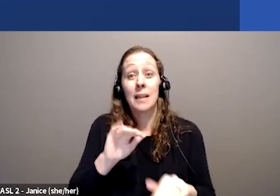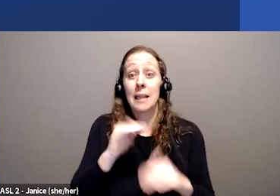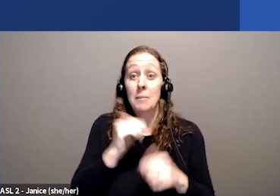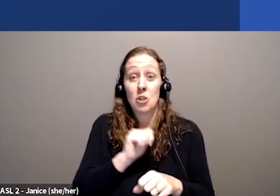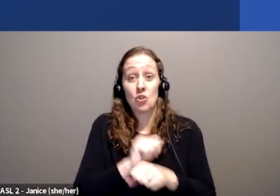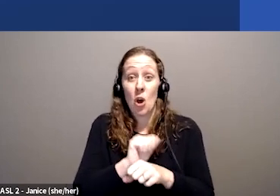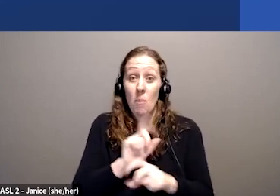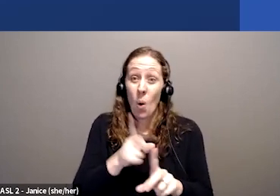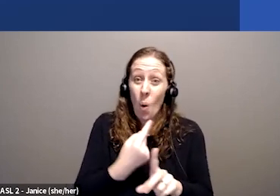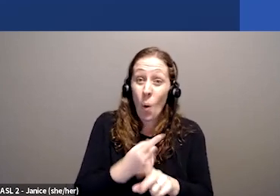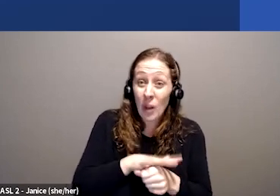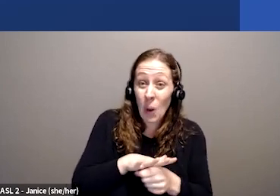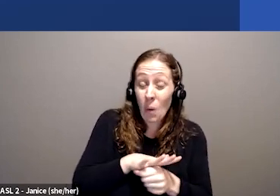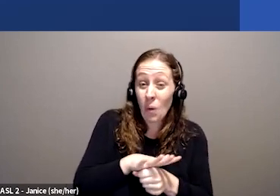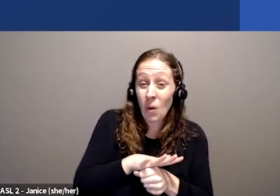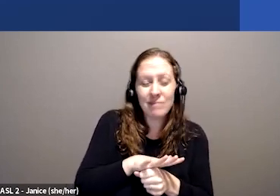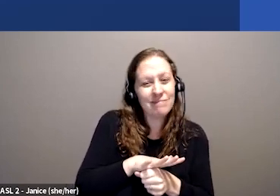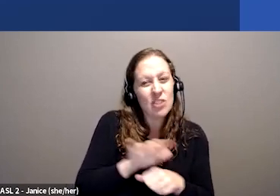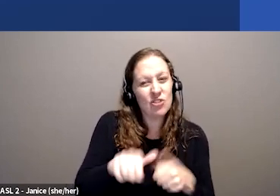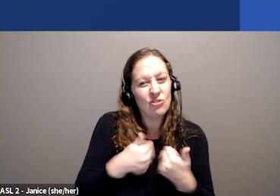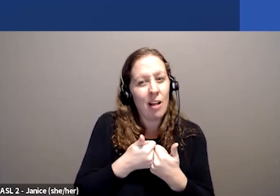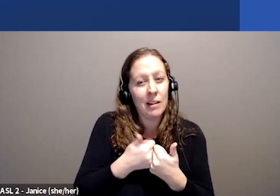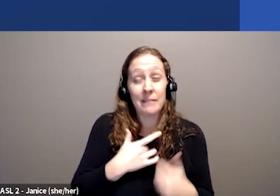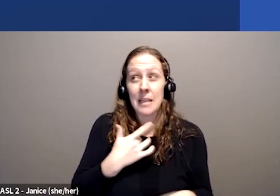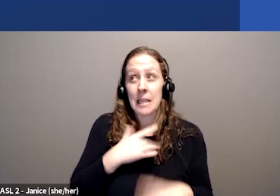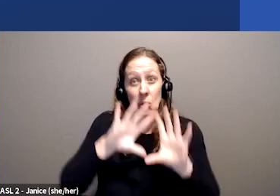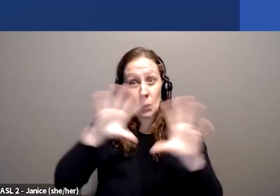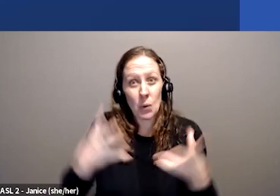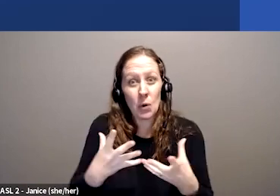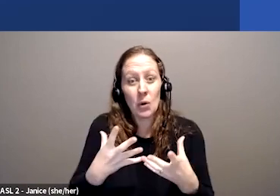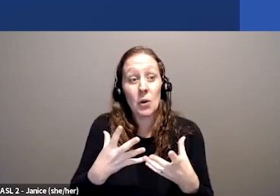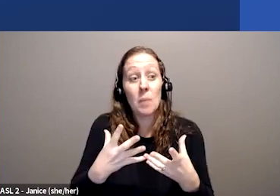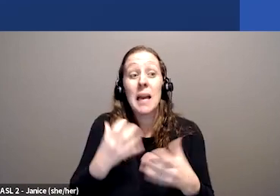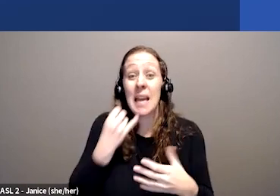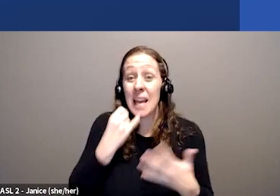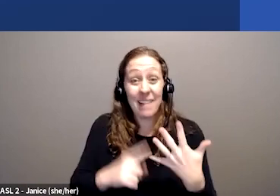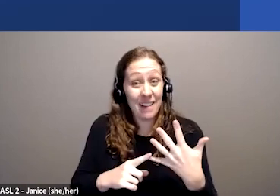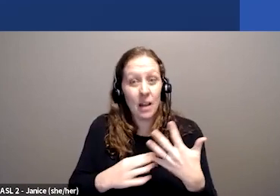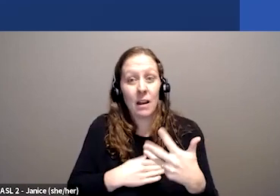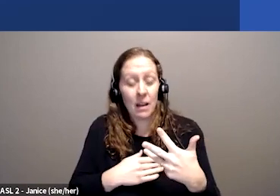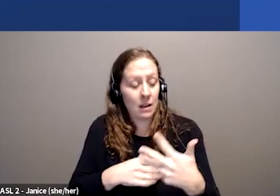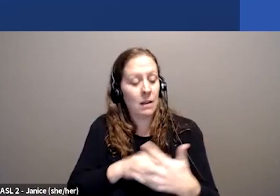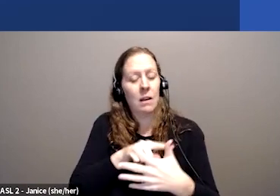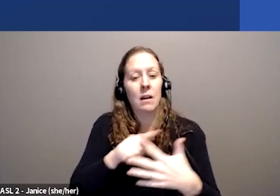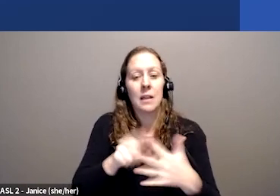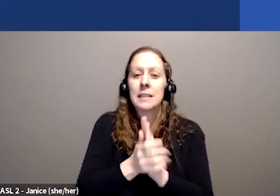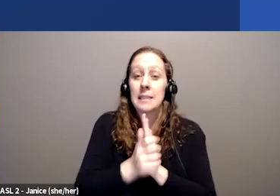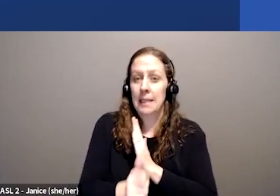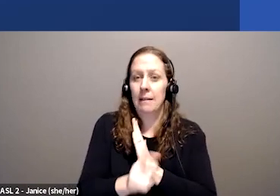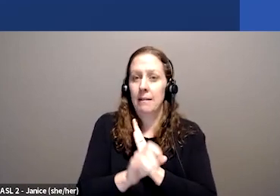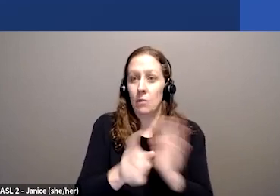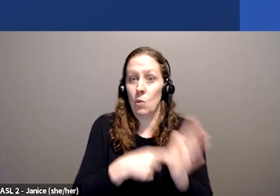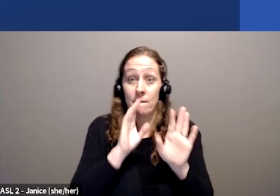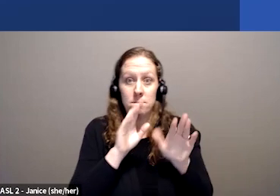be challenging. But if that's the case, then skilling really needs to be a focus. So that's interesting. We came to some